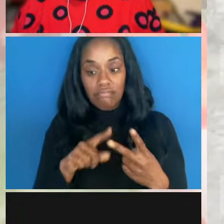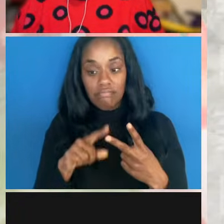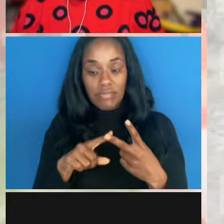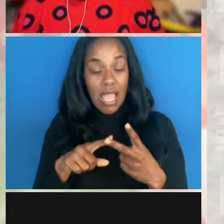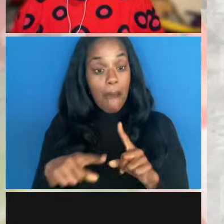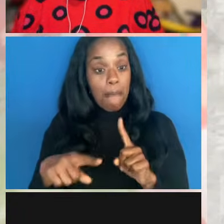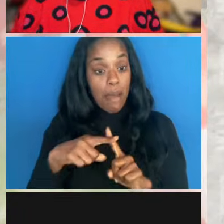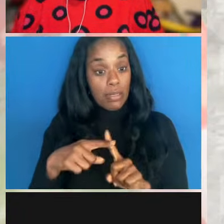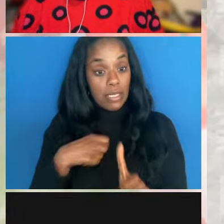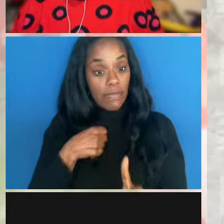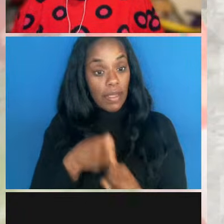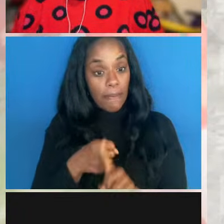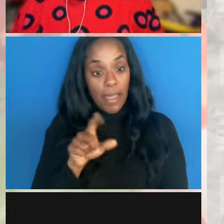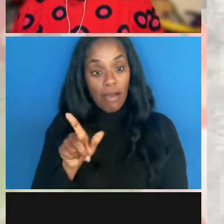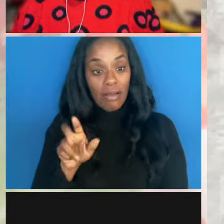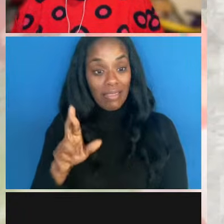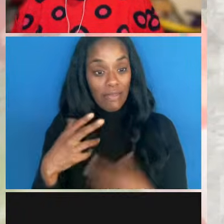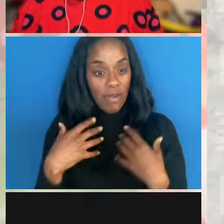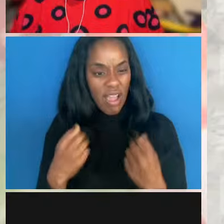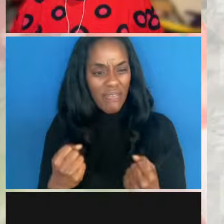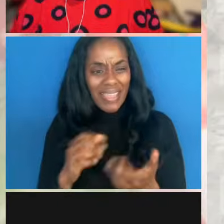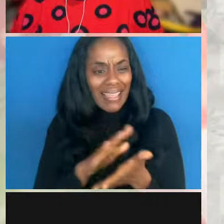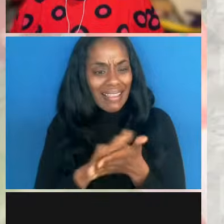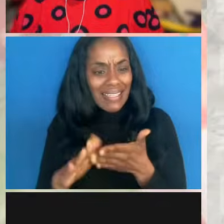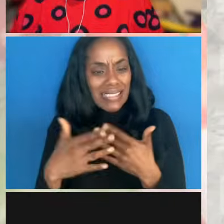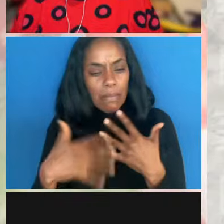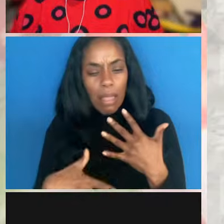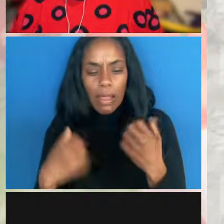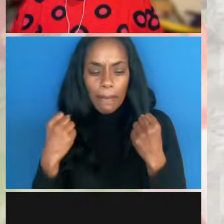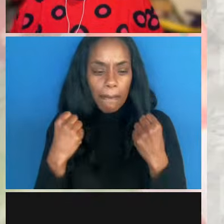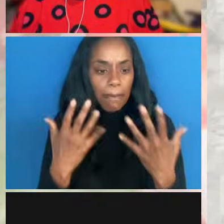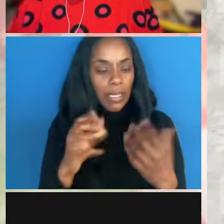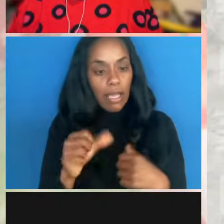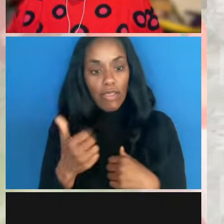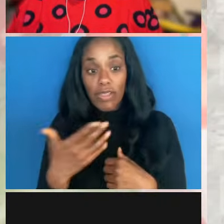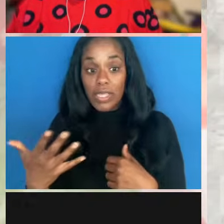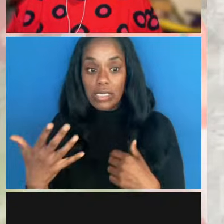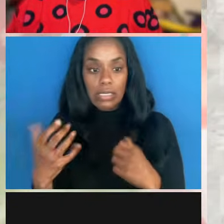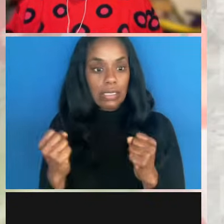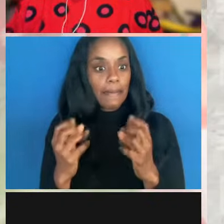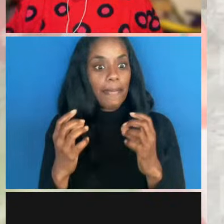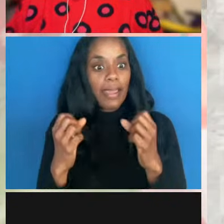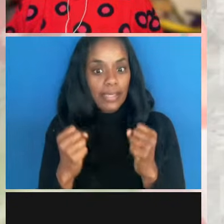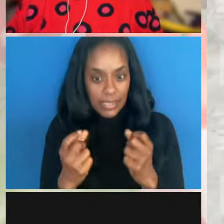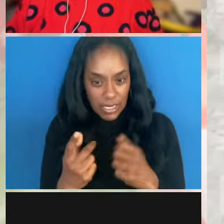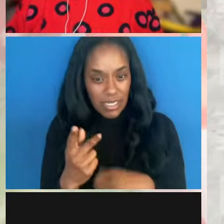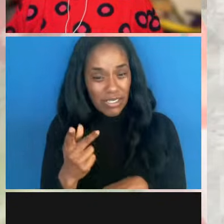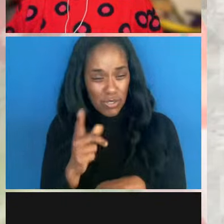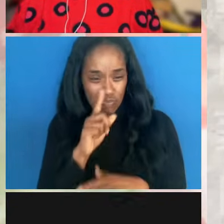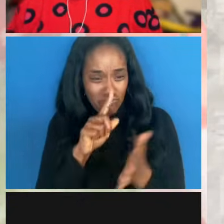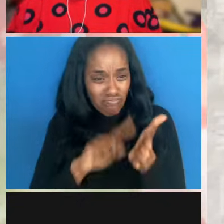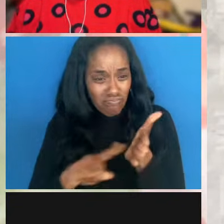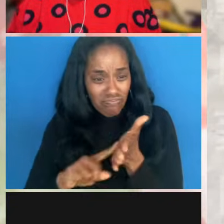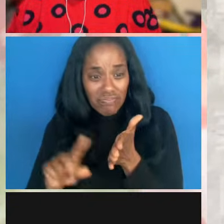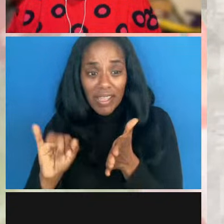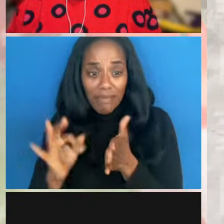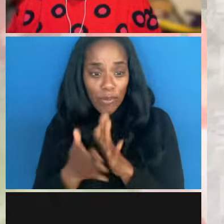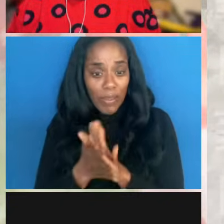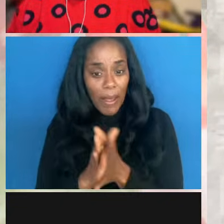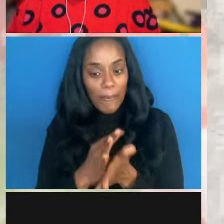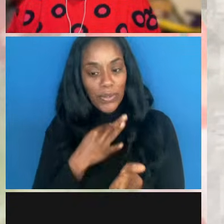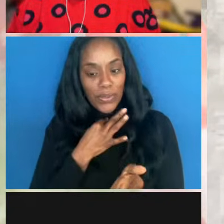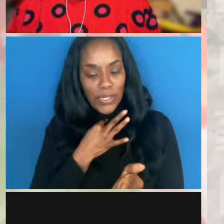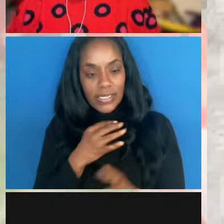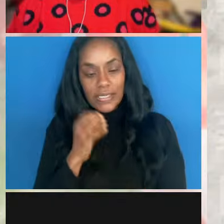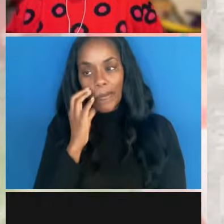in terms of cleansing the blood, and so many other things. It's really something amazing to investigate if you get curious.